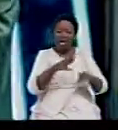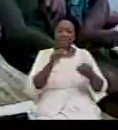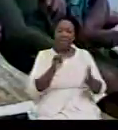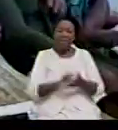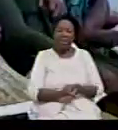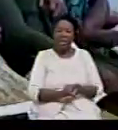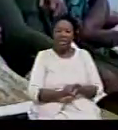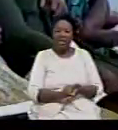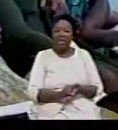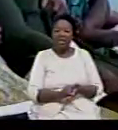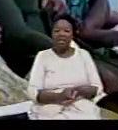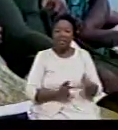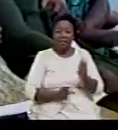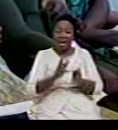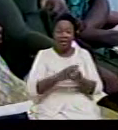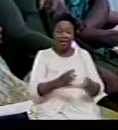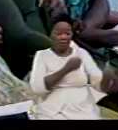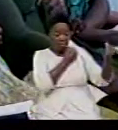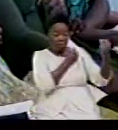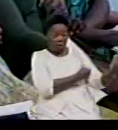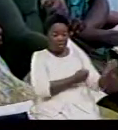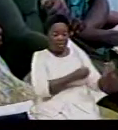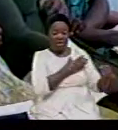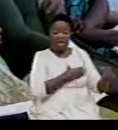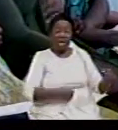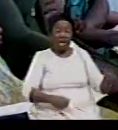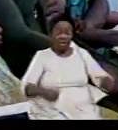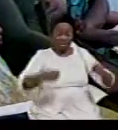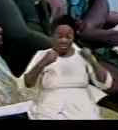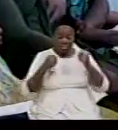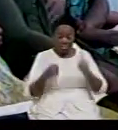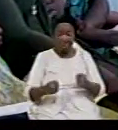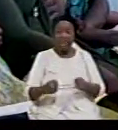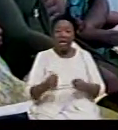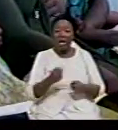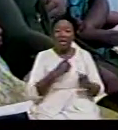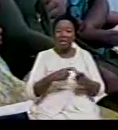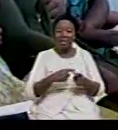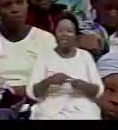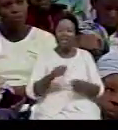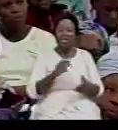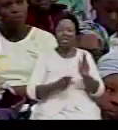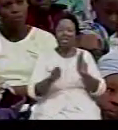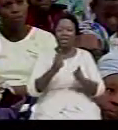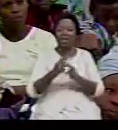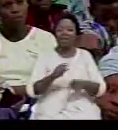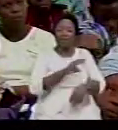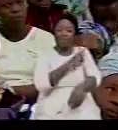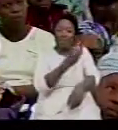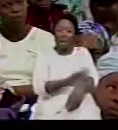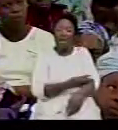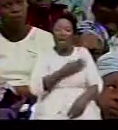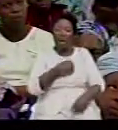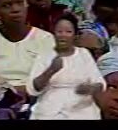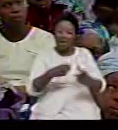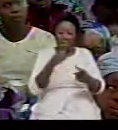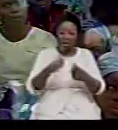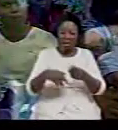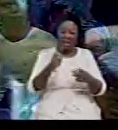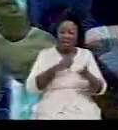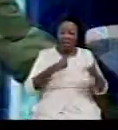that kind of strength, that kind of fortitude. And then the Lord becomes